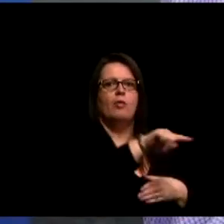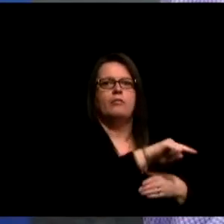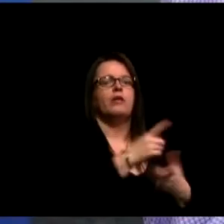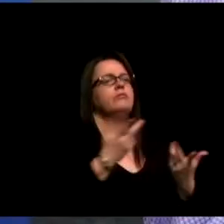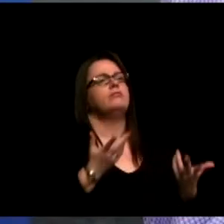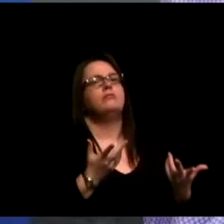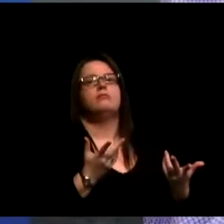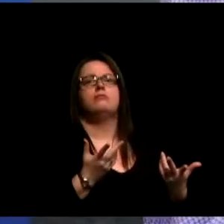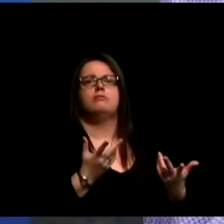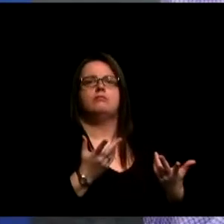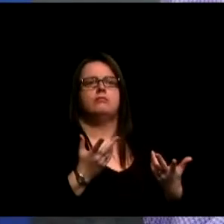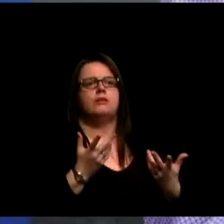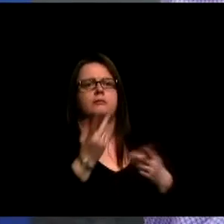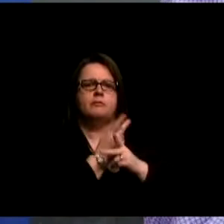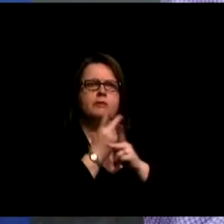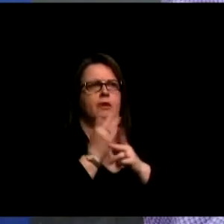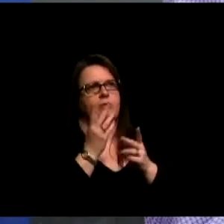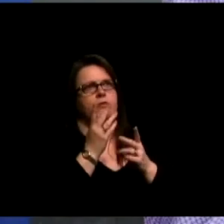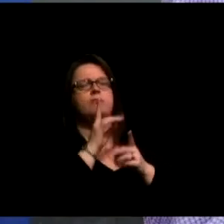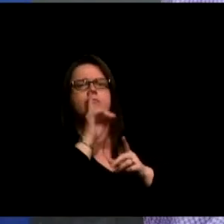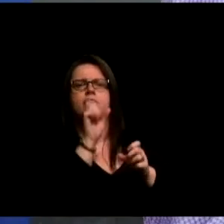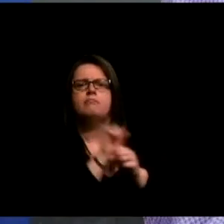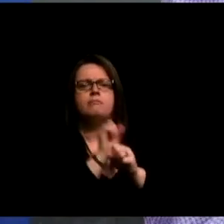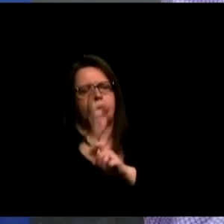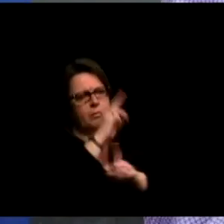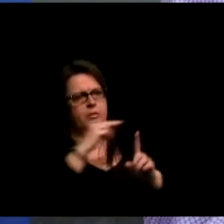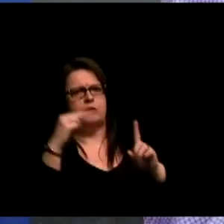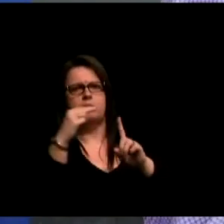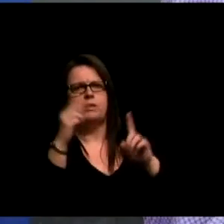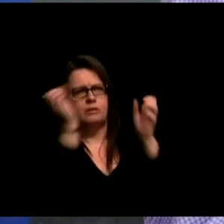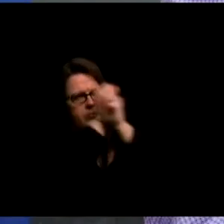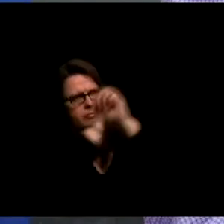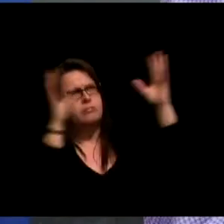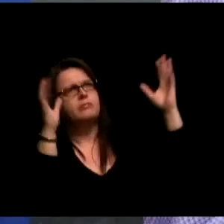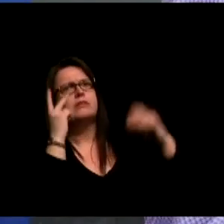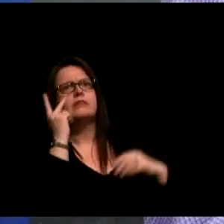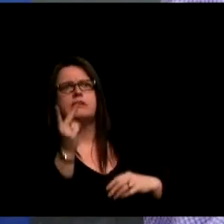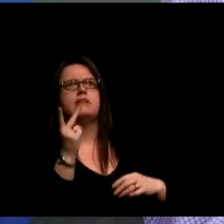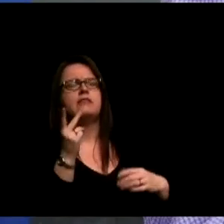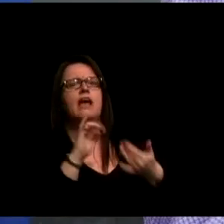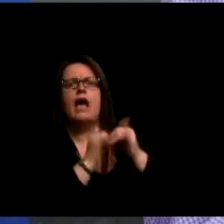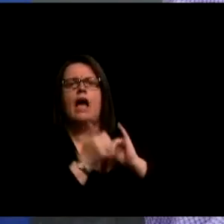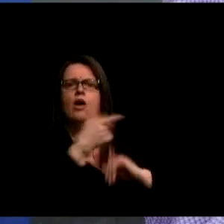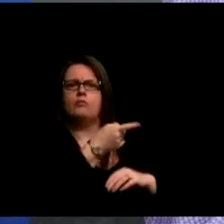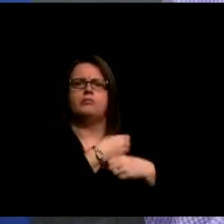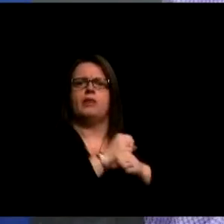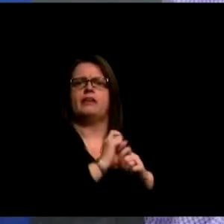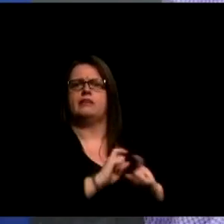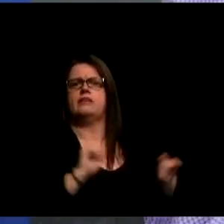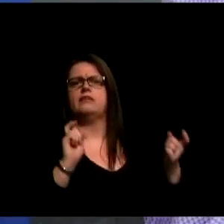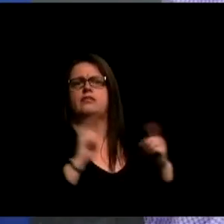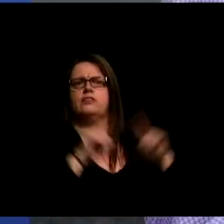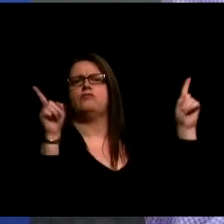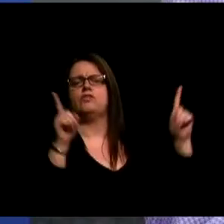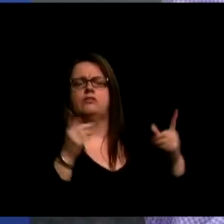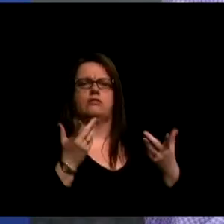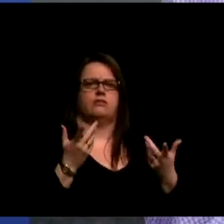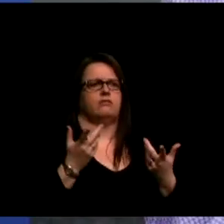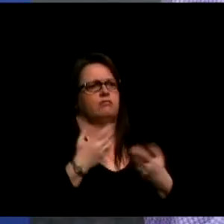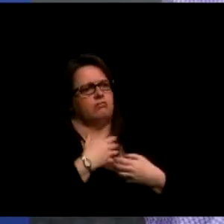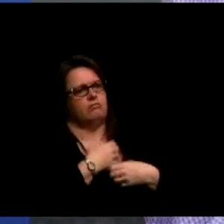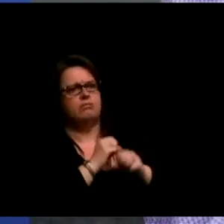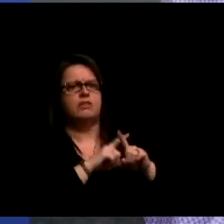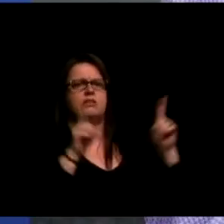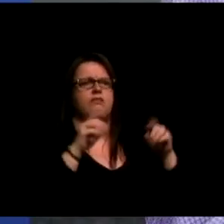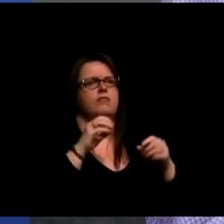to perspective, to see what difference they have made in the